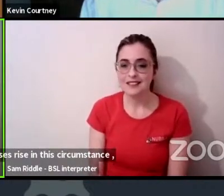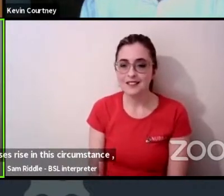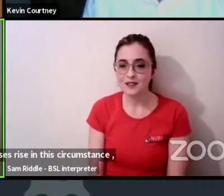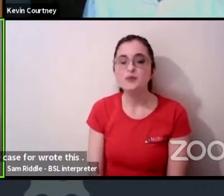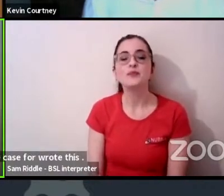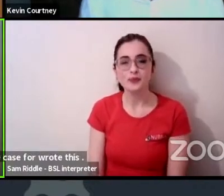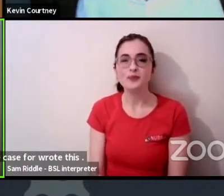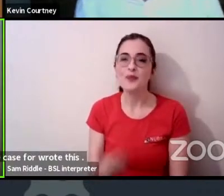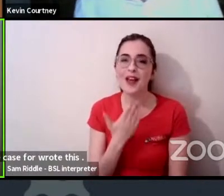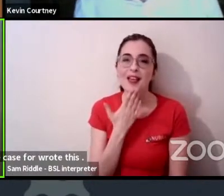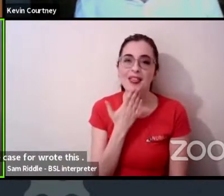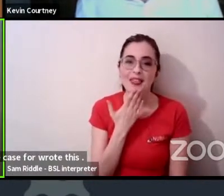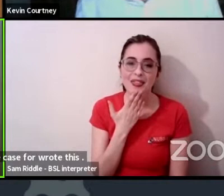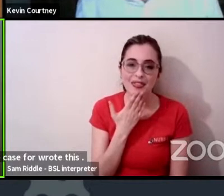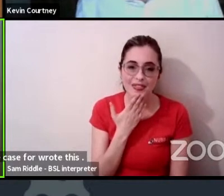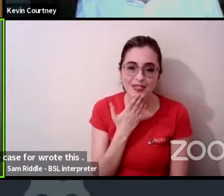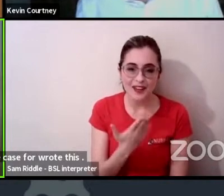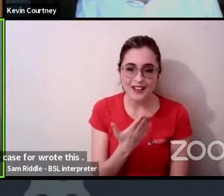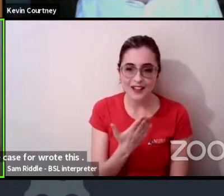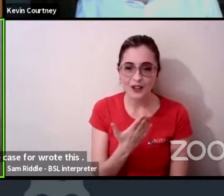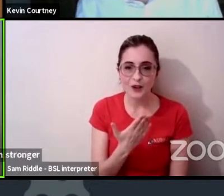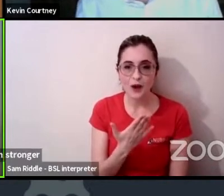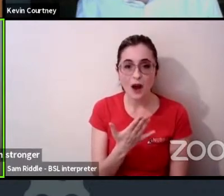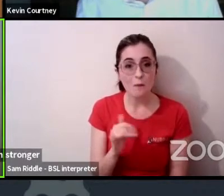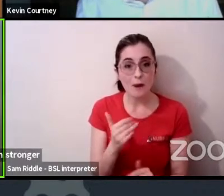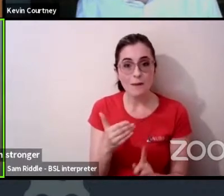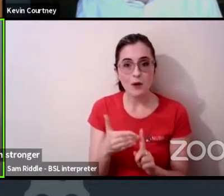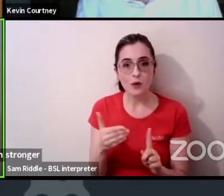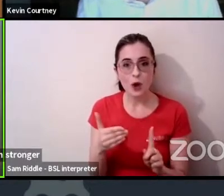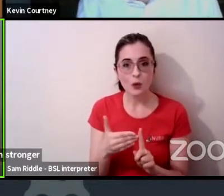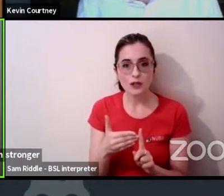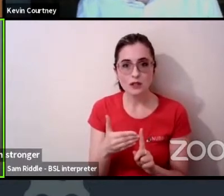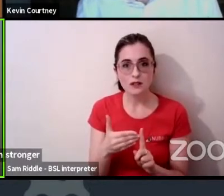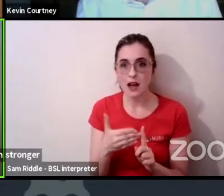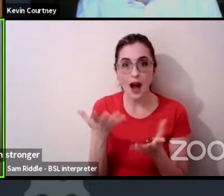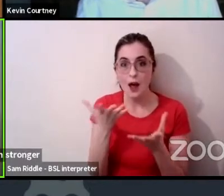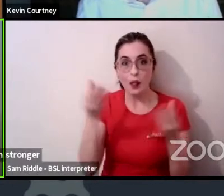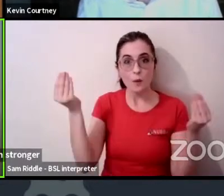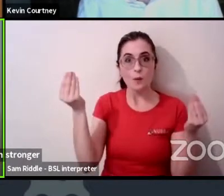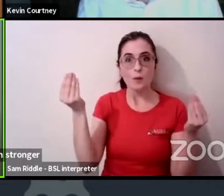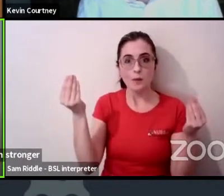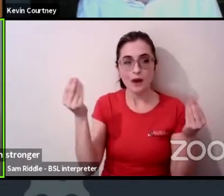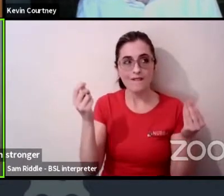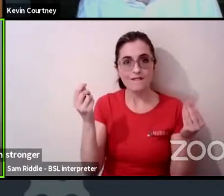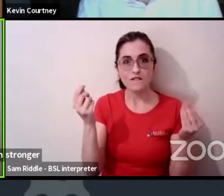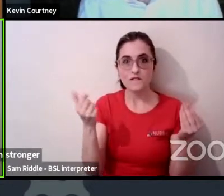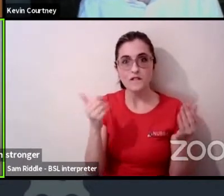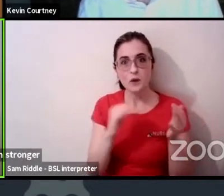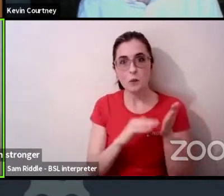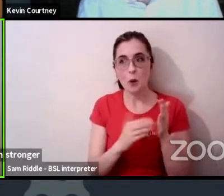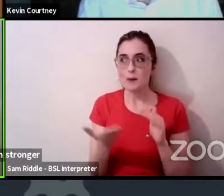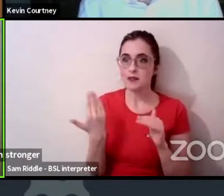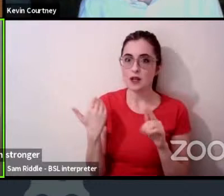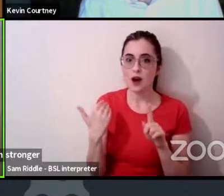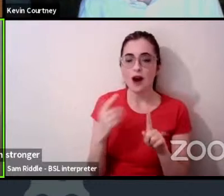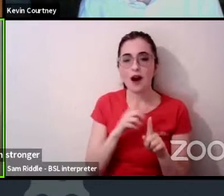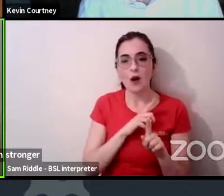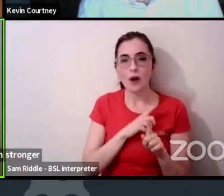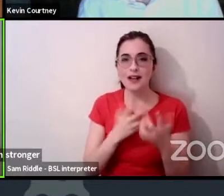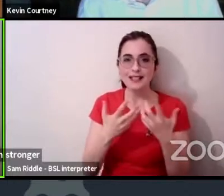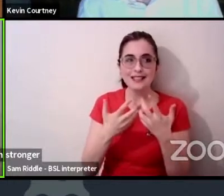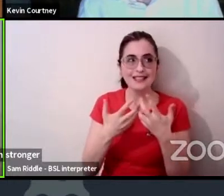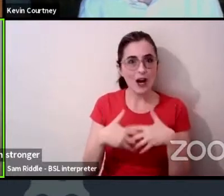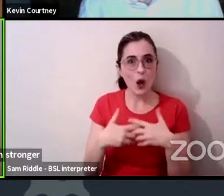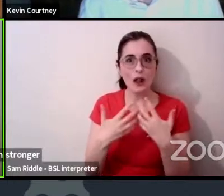Thank you very much, Mary. And not only that, but some of you may have even noticed I even completely disappeared from the call a few minutes ago, thanks to the wonders of